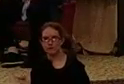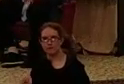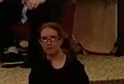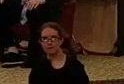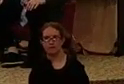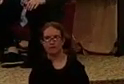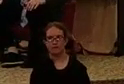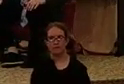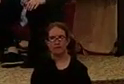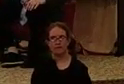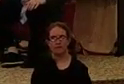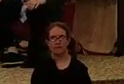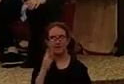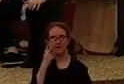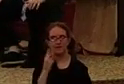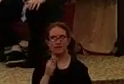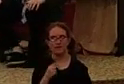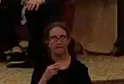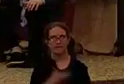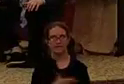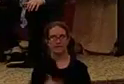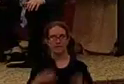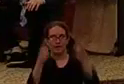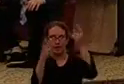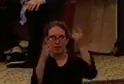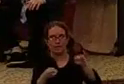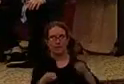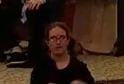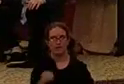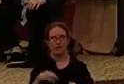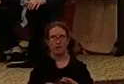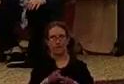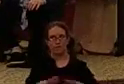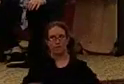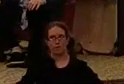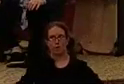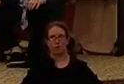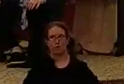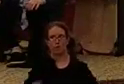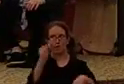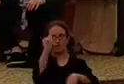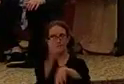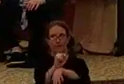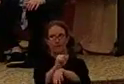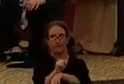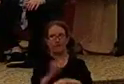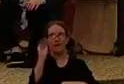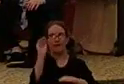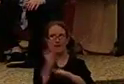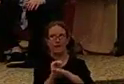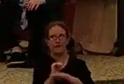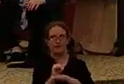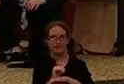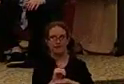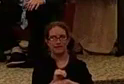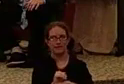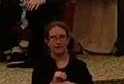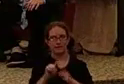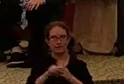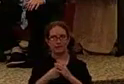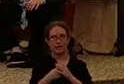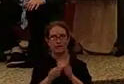Woo. But you see, something happened, amen, on the floor of that old tabernacle that night. Amen. As I